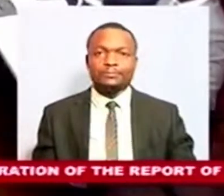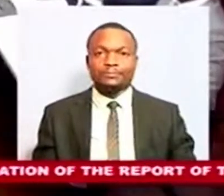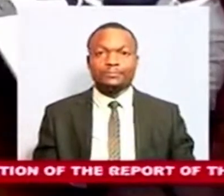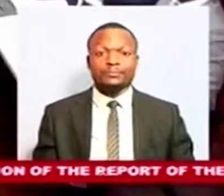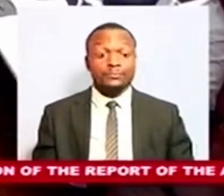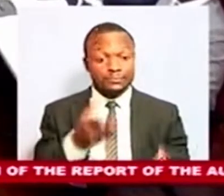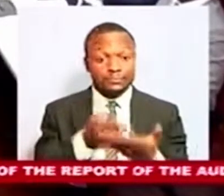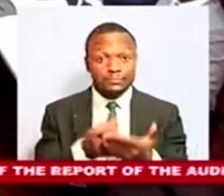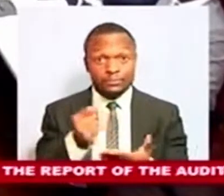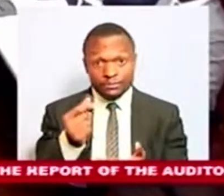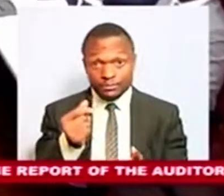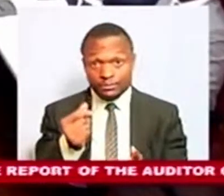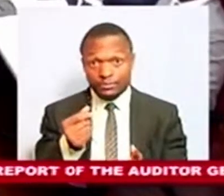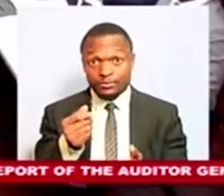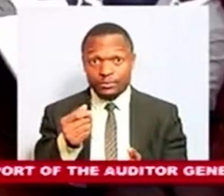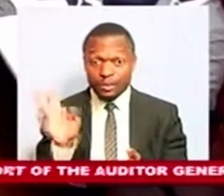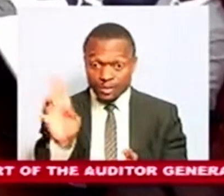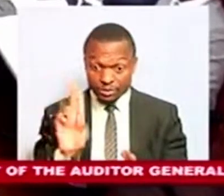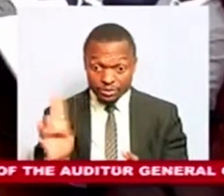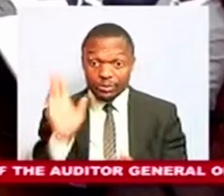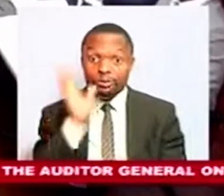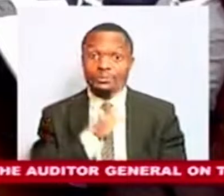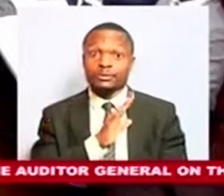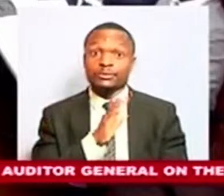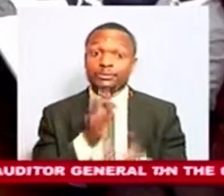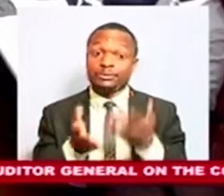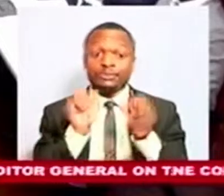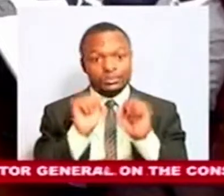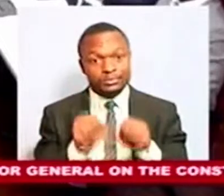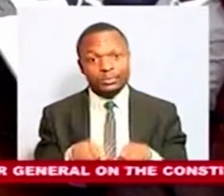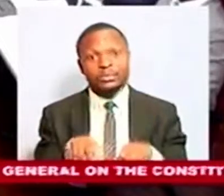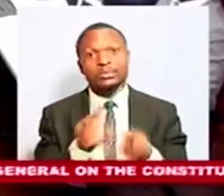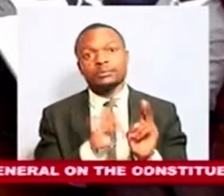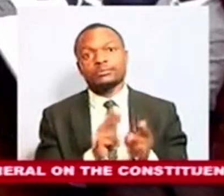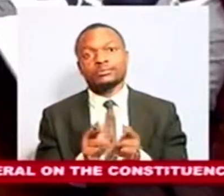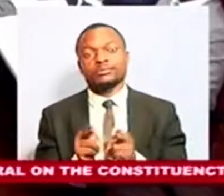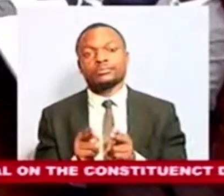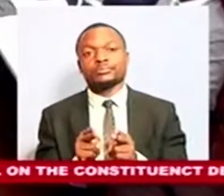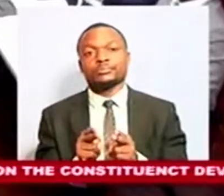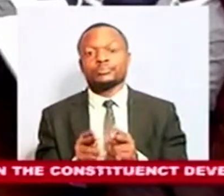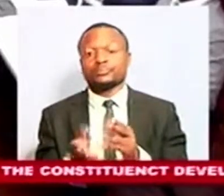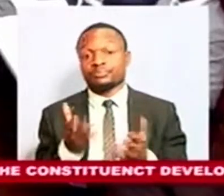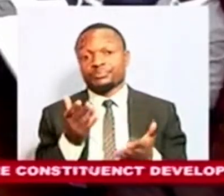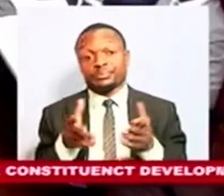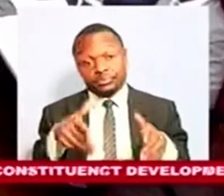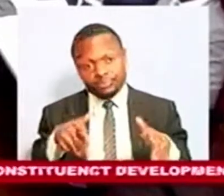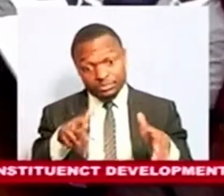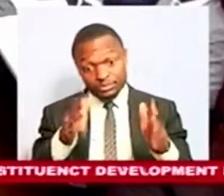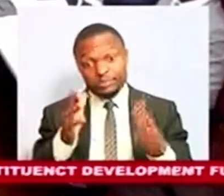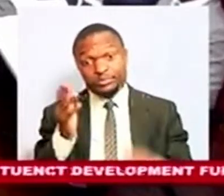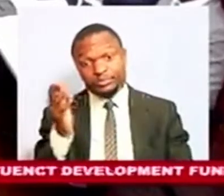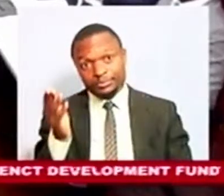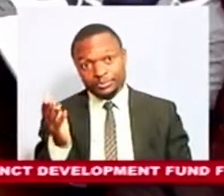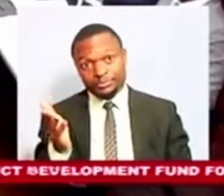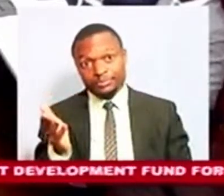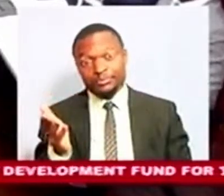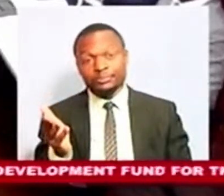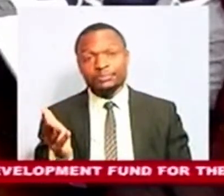Is this money all gone? Chair, maybe I can take it up. Allow